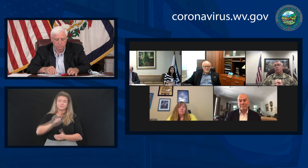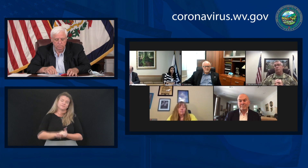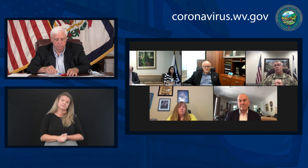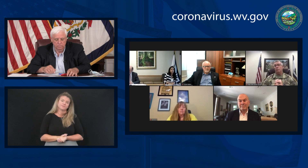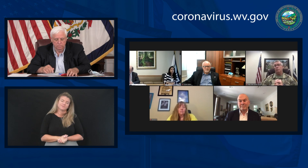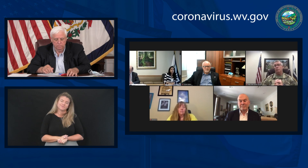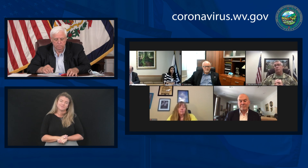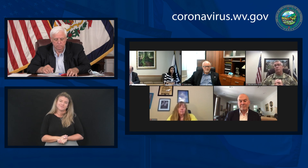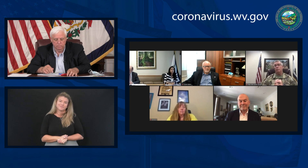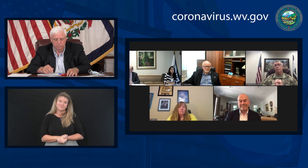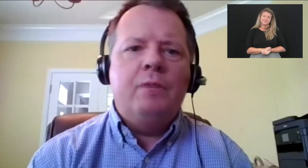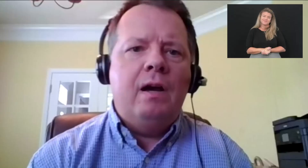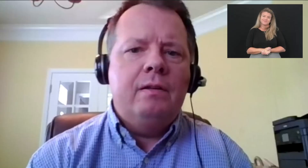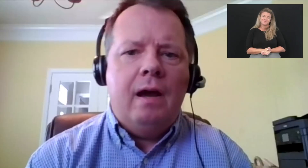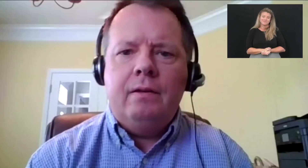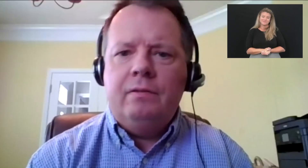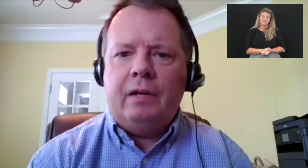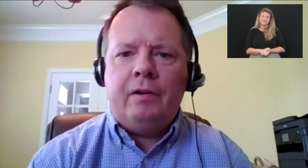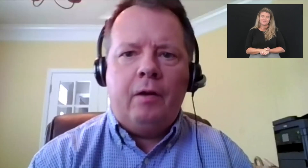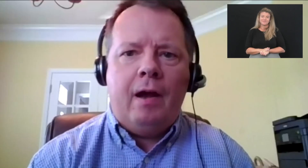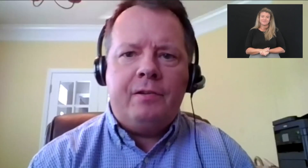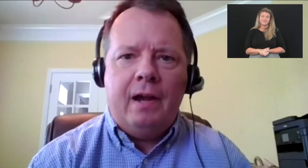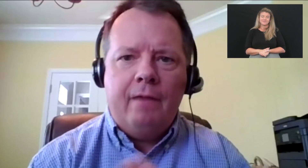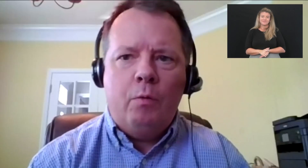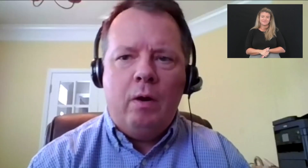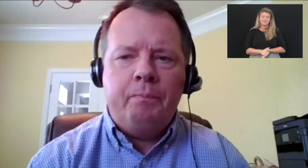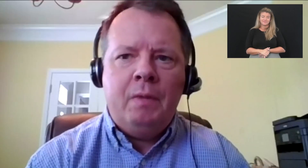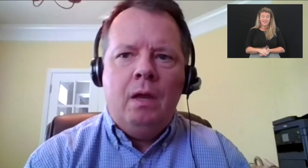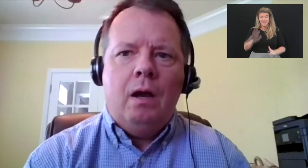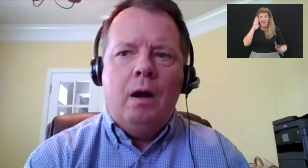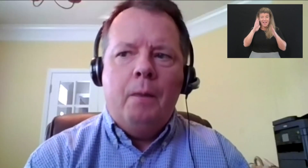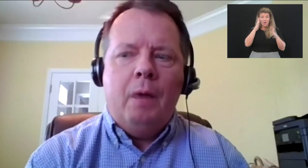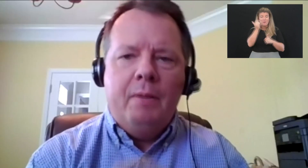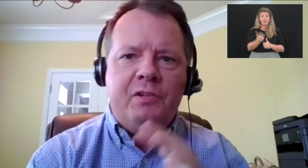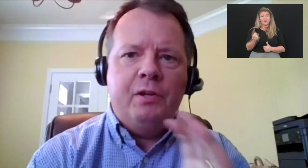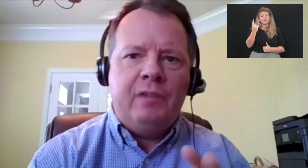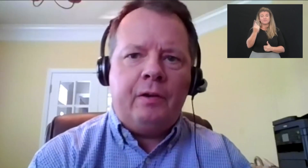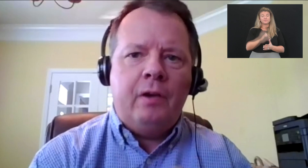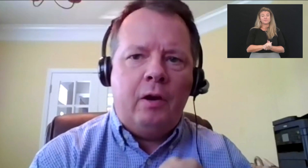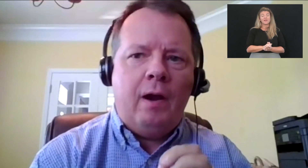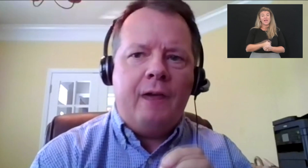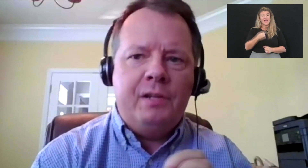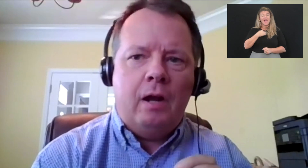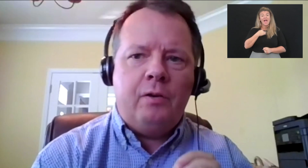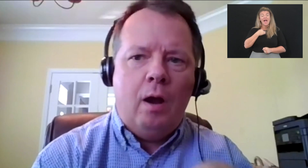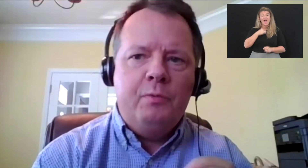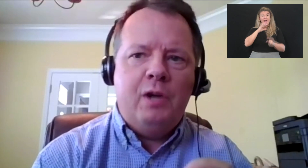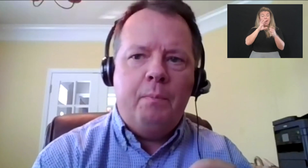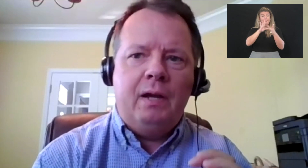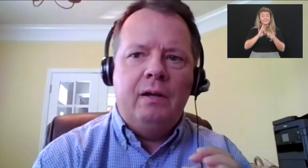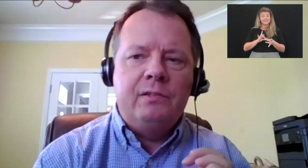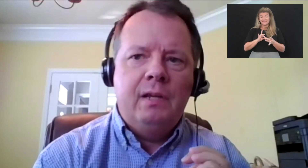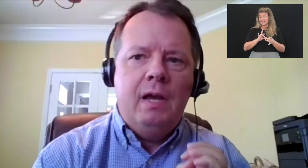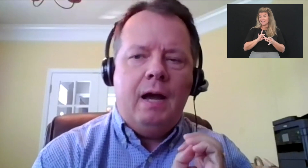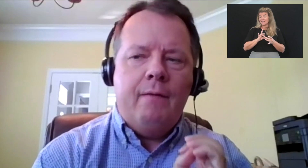Hi, Governor. Hi, Dr. Amjad. Hi, Secretary Crouch. Hi, everyone. I mentioned Secretary Crouch and Dr. Amjad because I have a